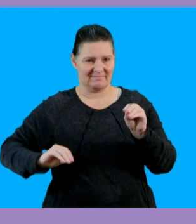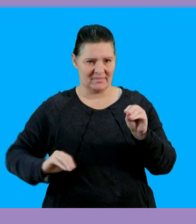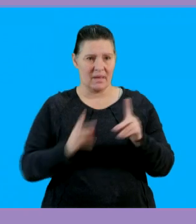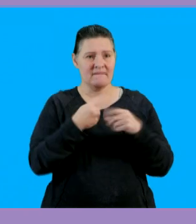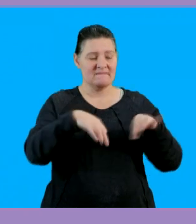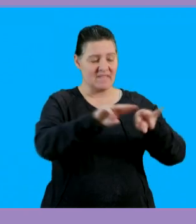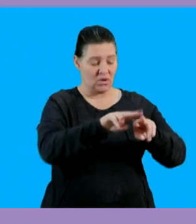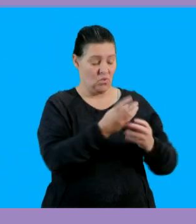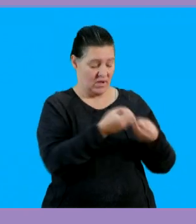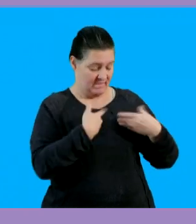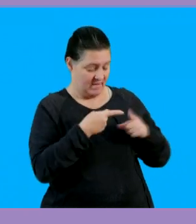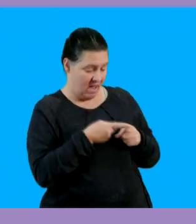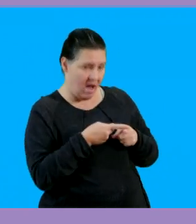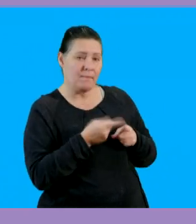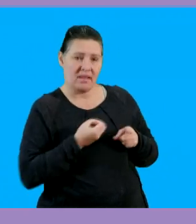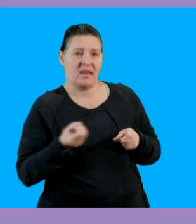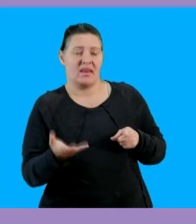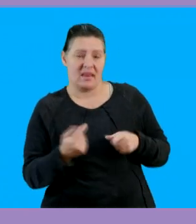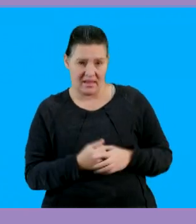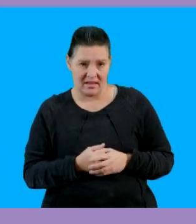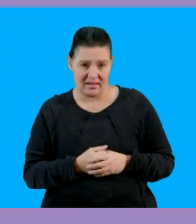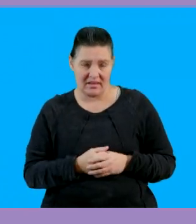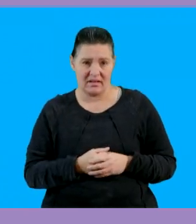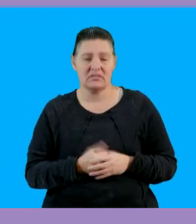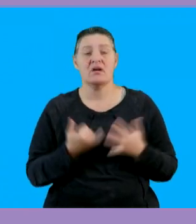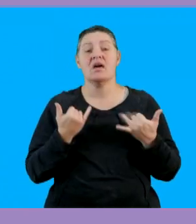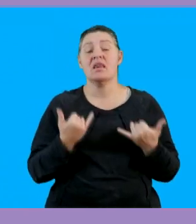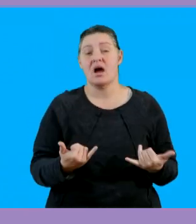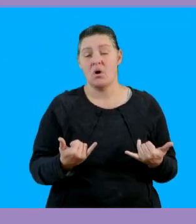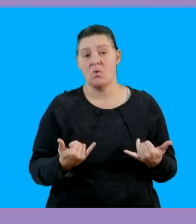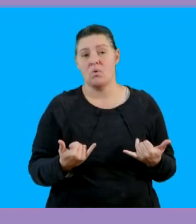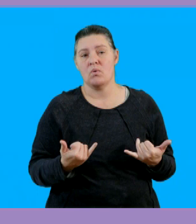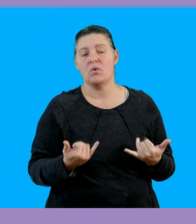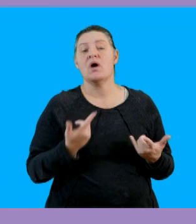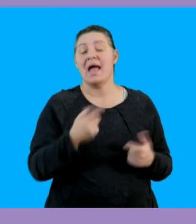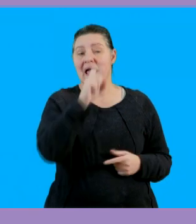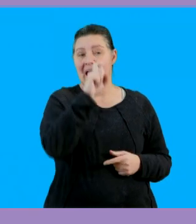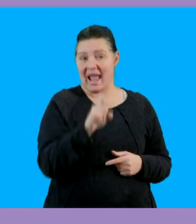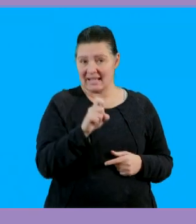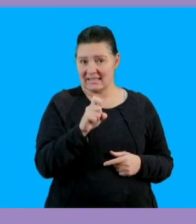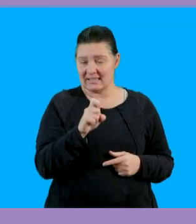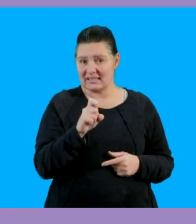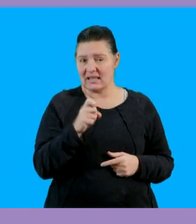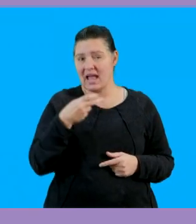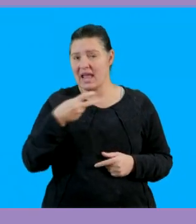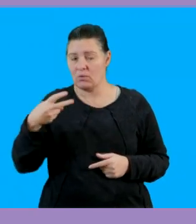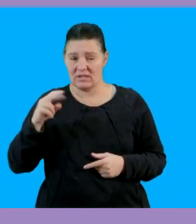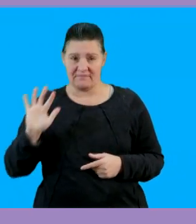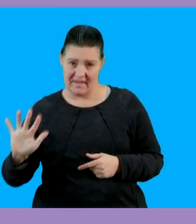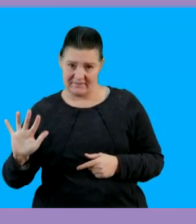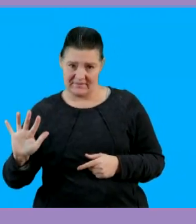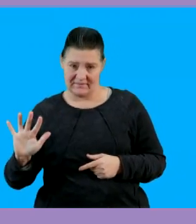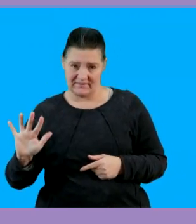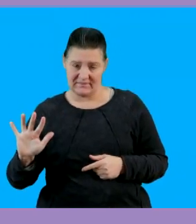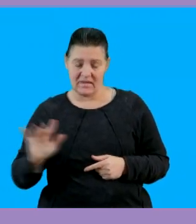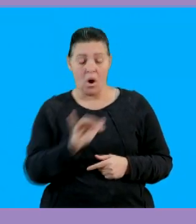substituting given values into an expression. So we are given that if x is equals to